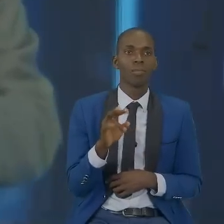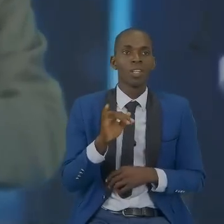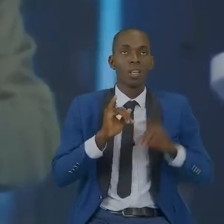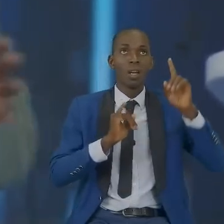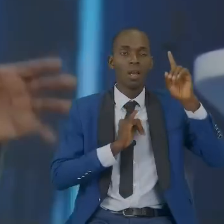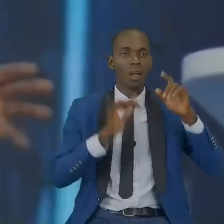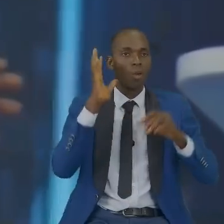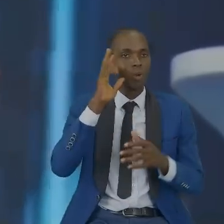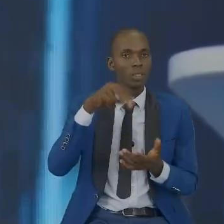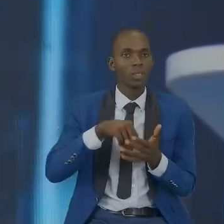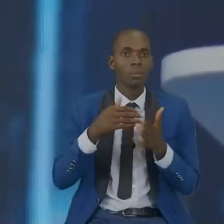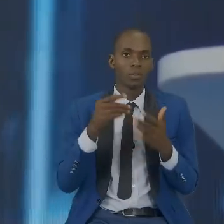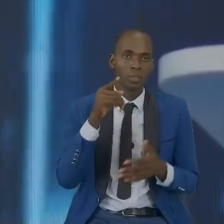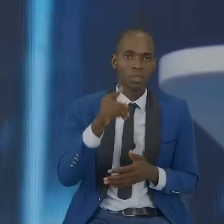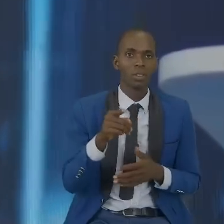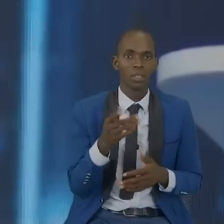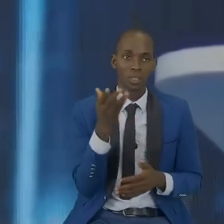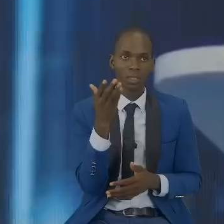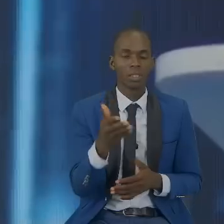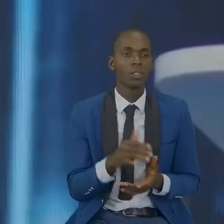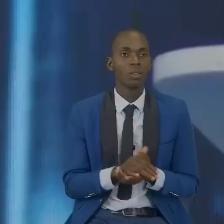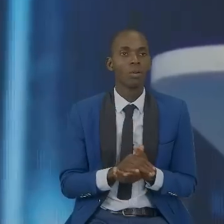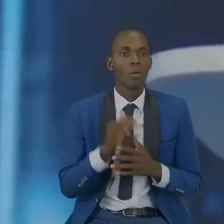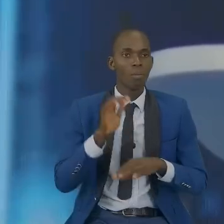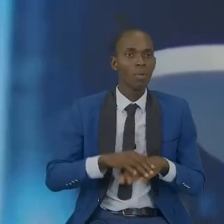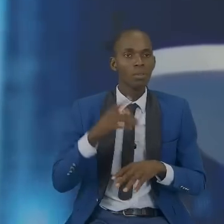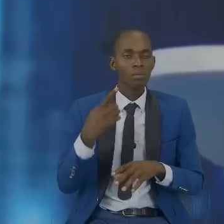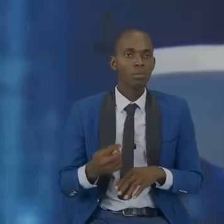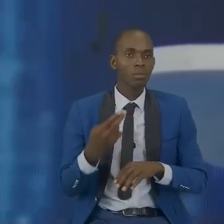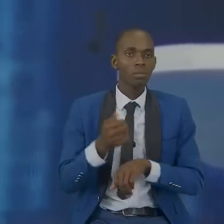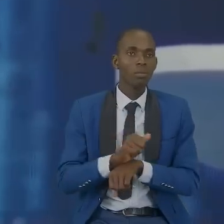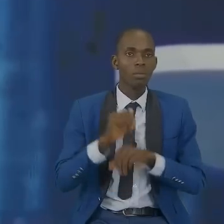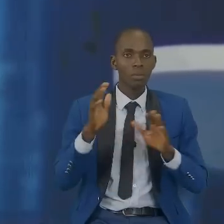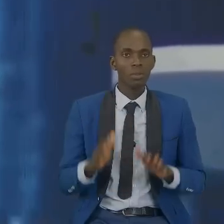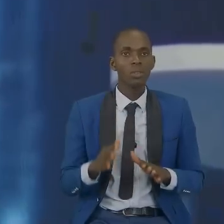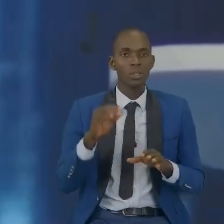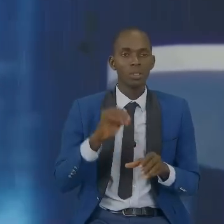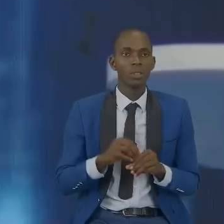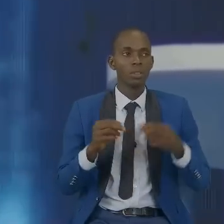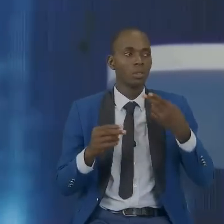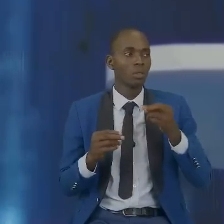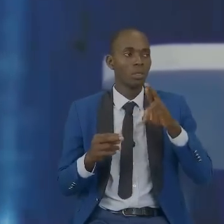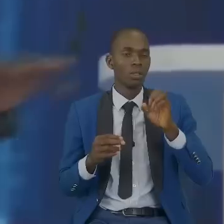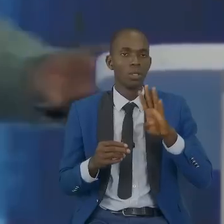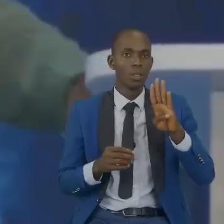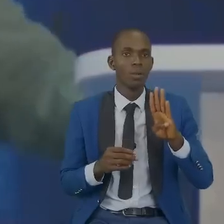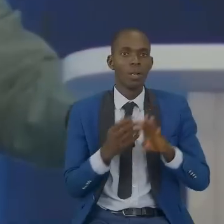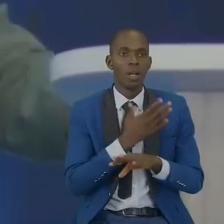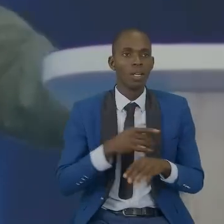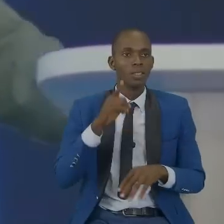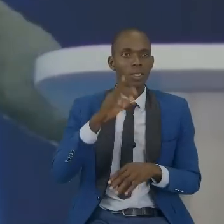stand before thee there upon the rock of Horeb, and thou